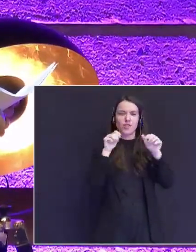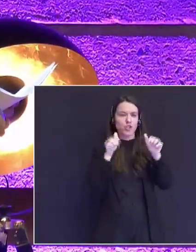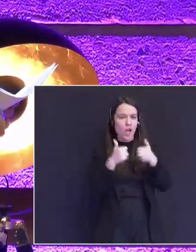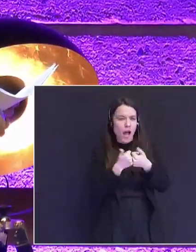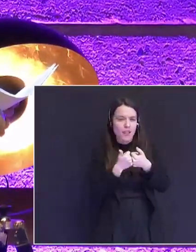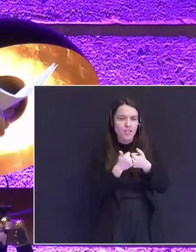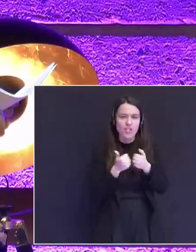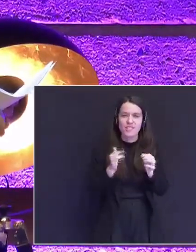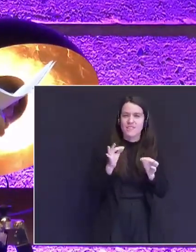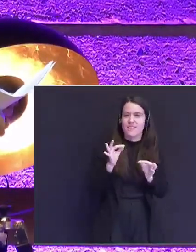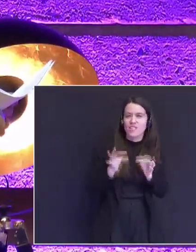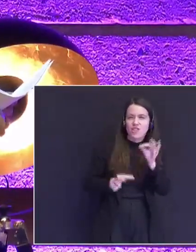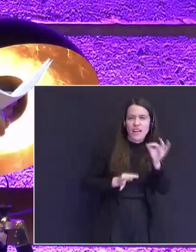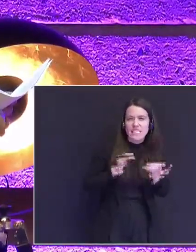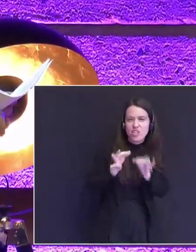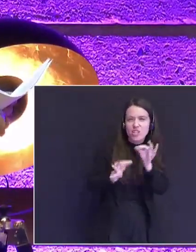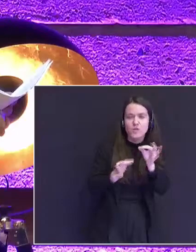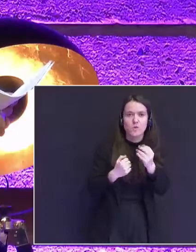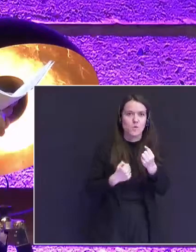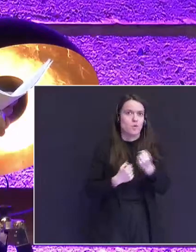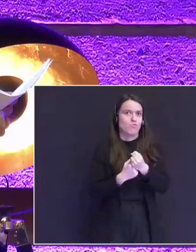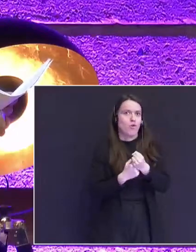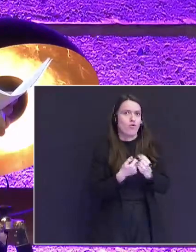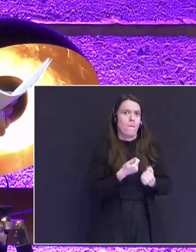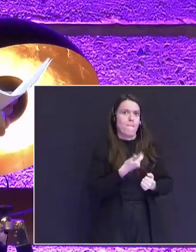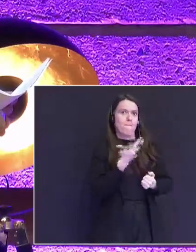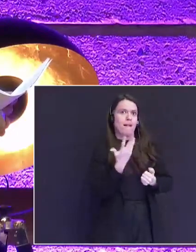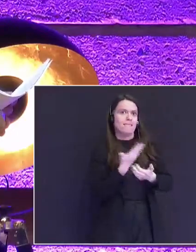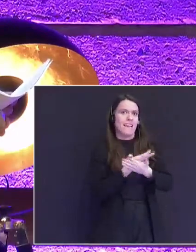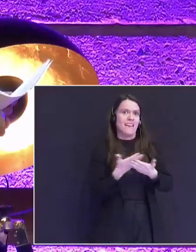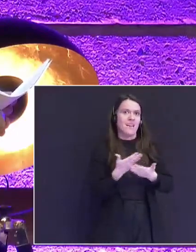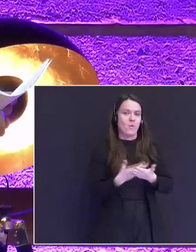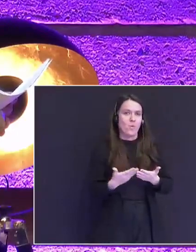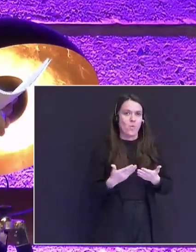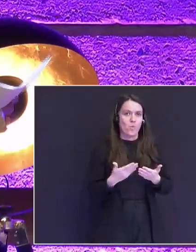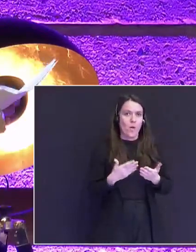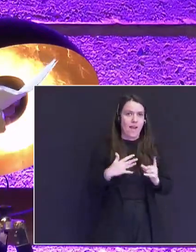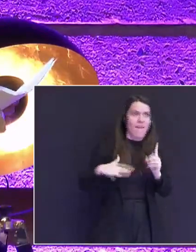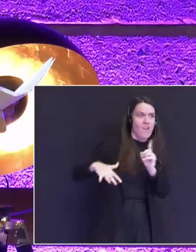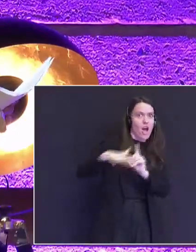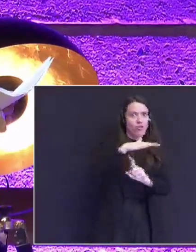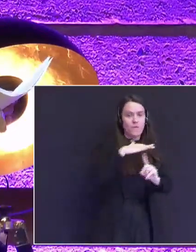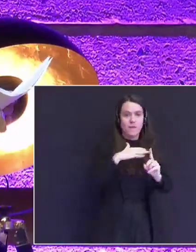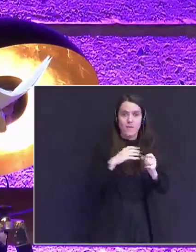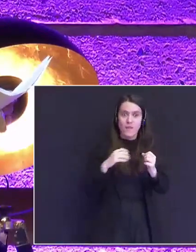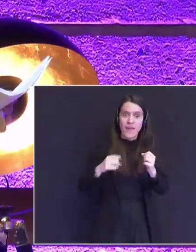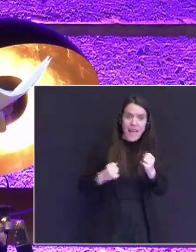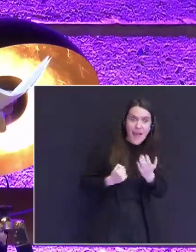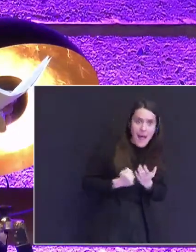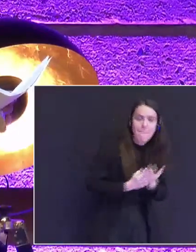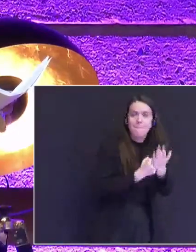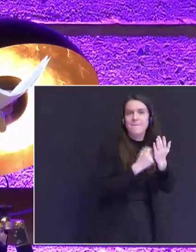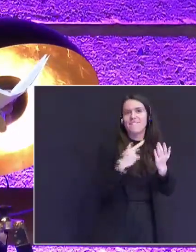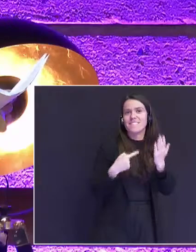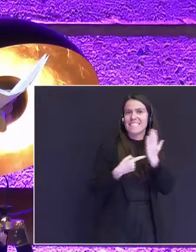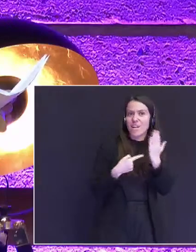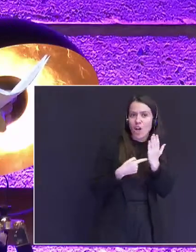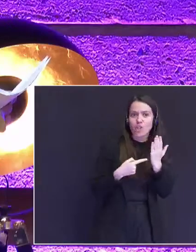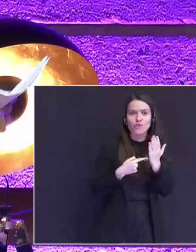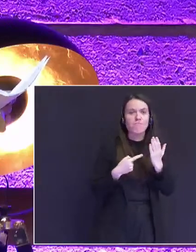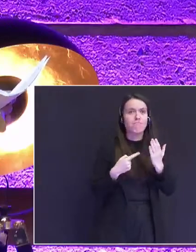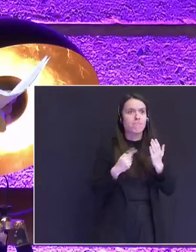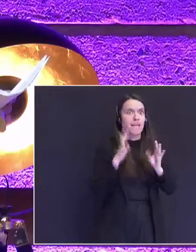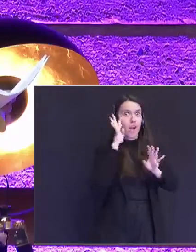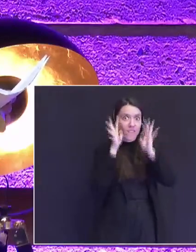on supporting multilingual environment with the help of technologies, which combines technological innovation, community